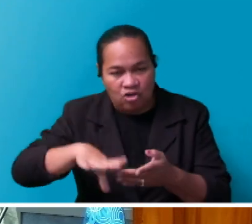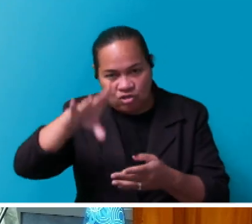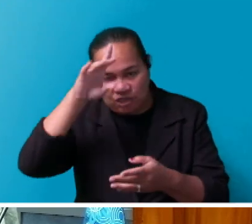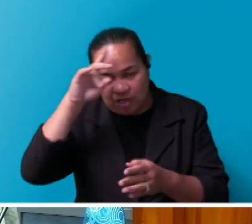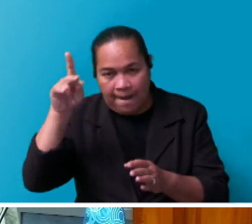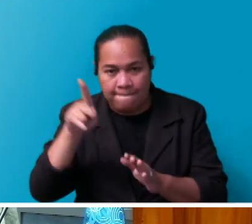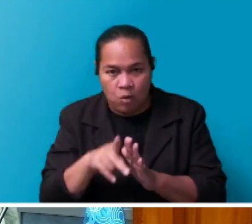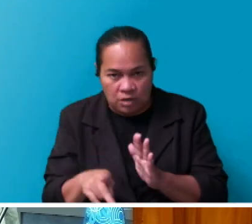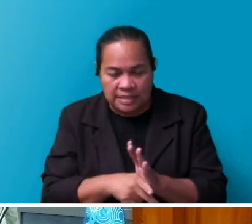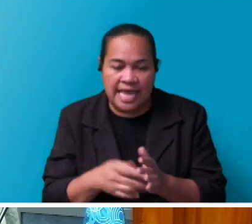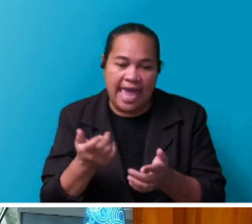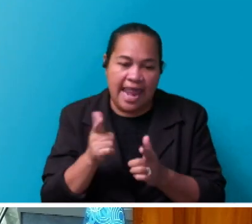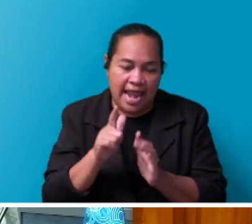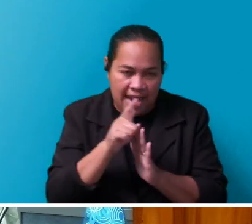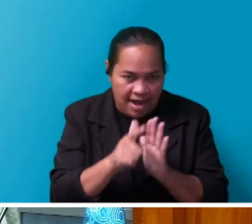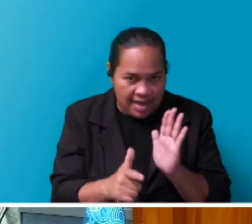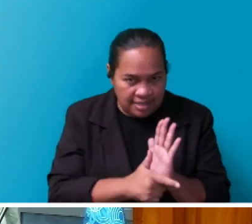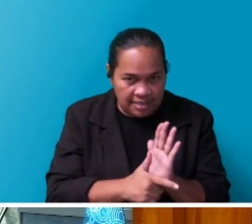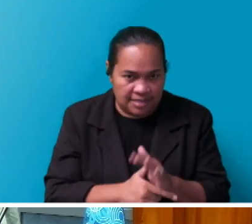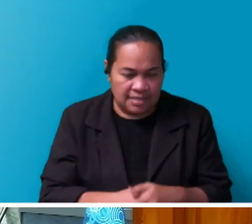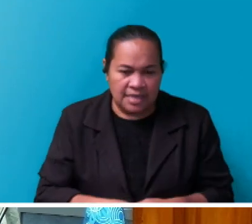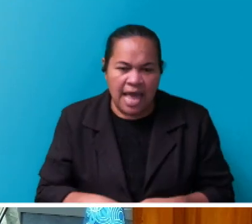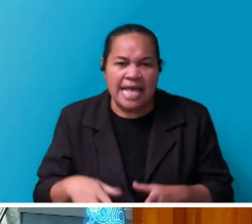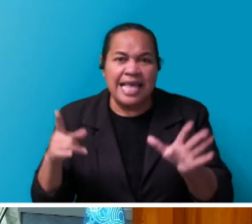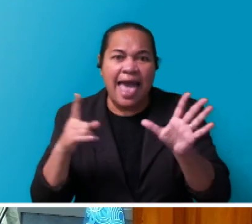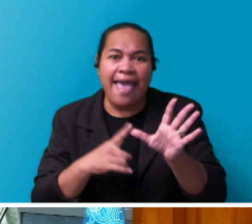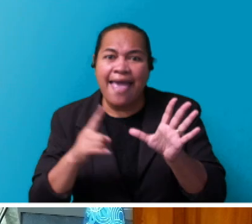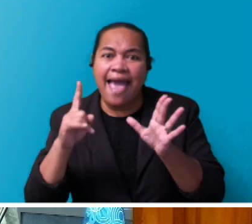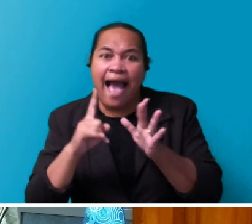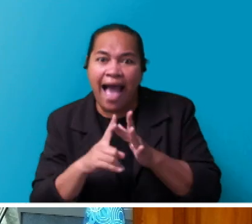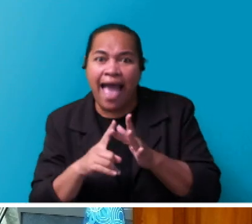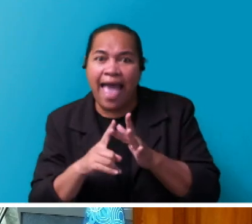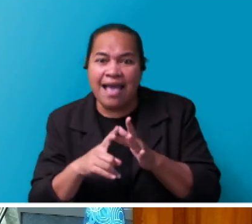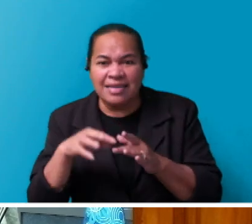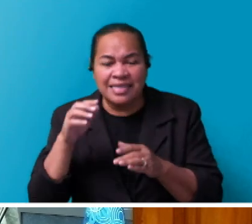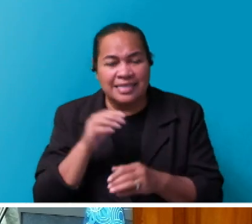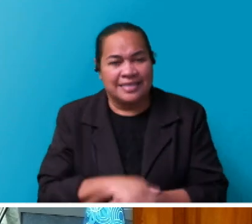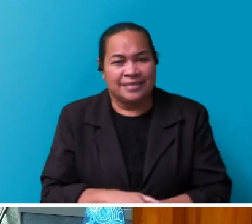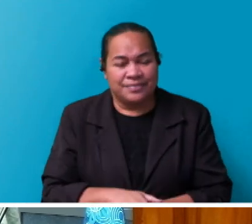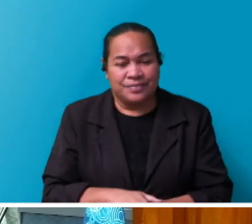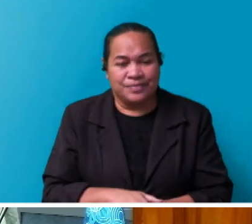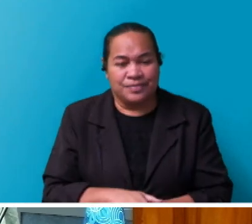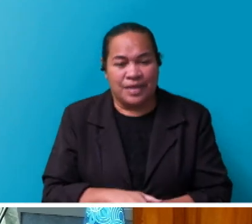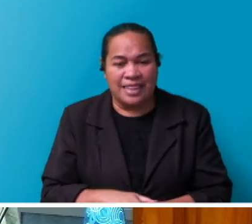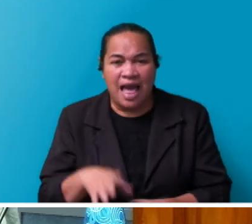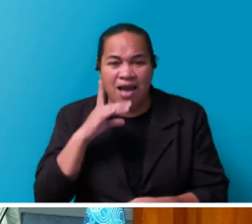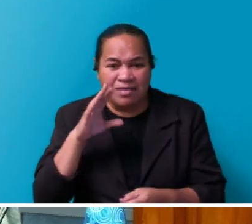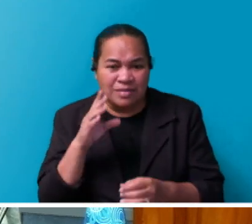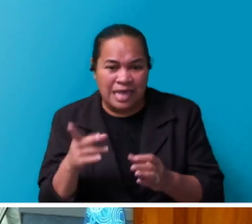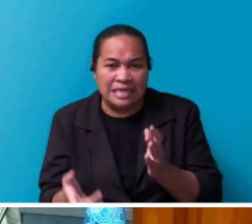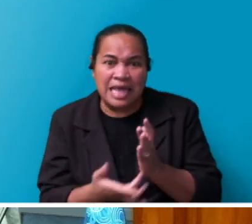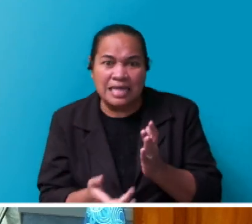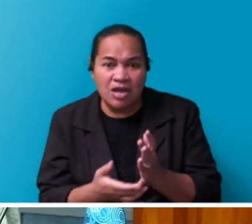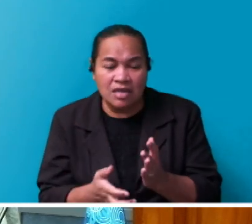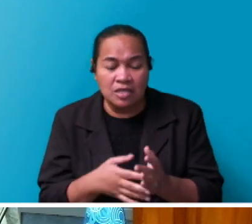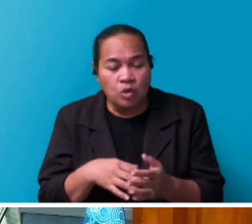and legislation. Artificial intelligence and ICT. The ministers acknowledge the need to explore ways